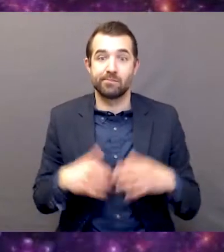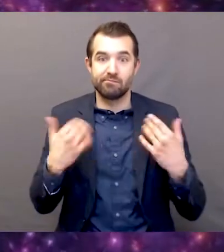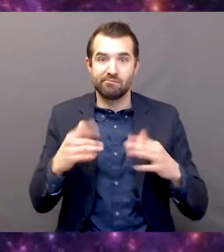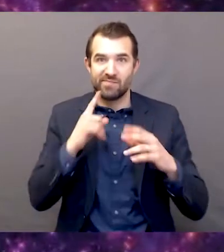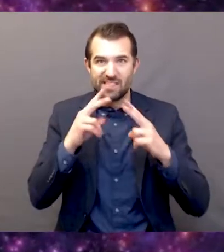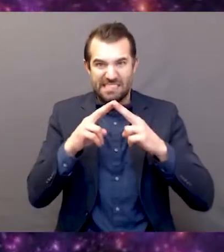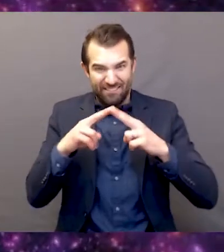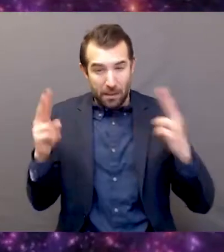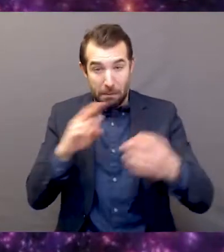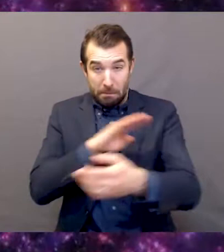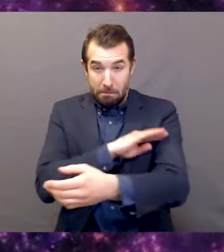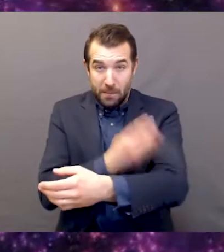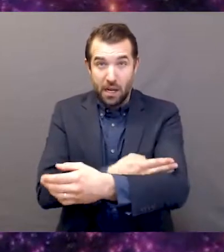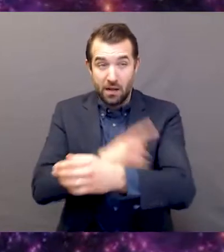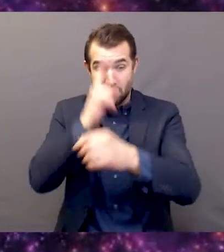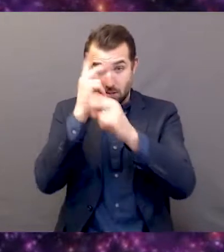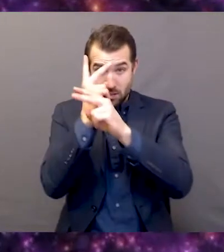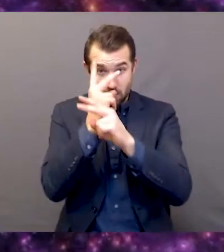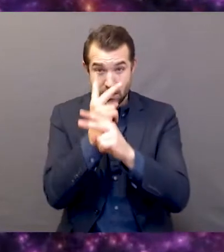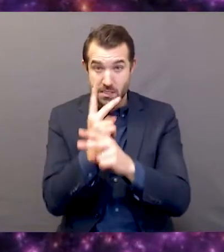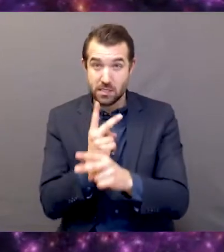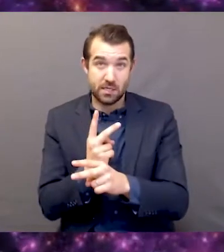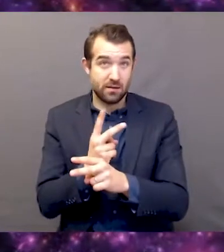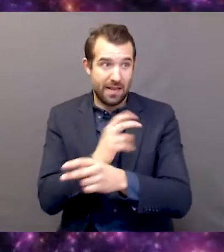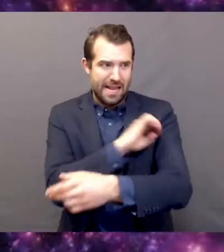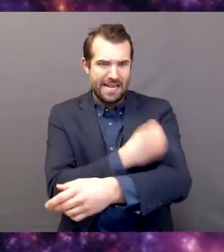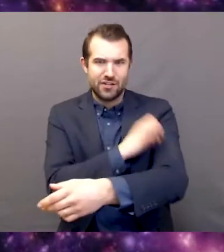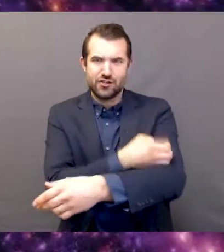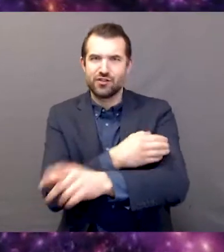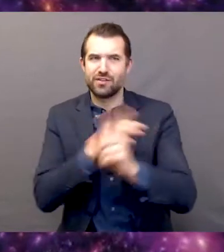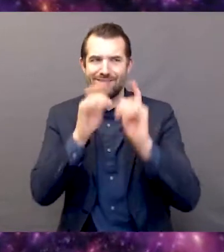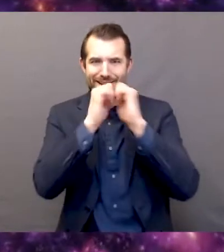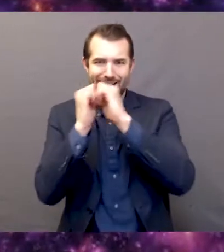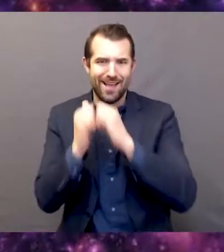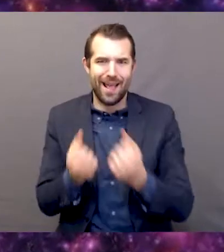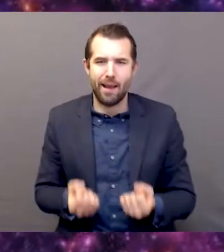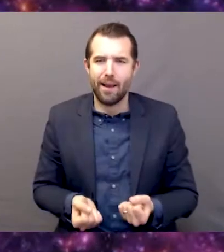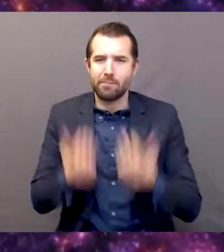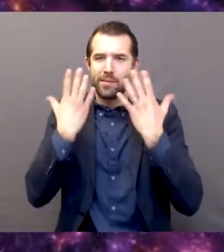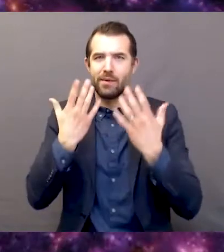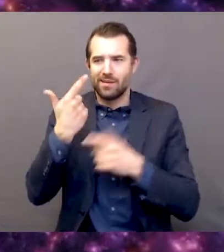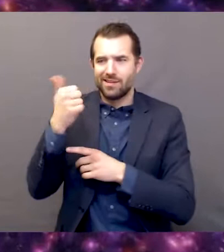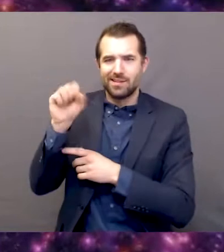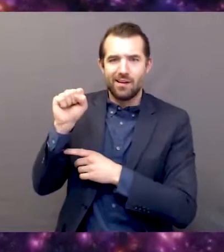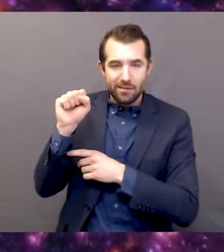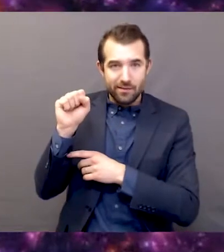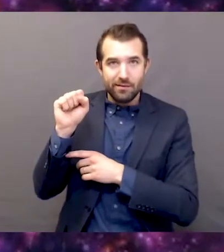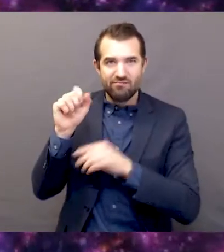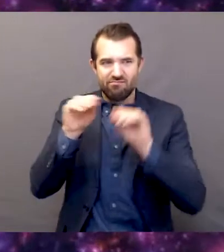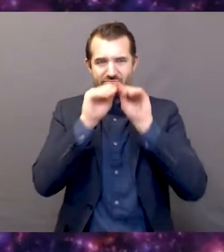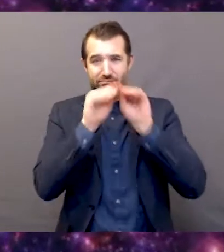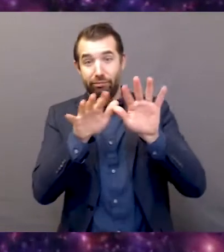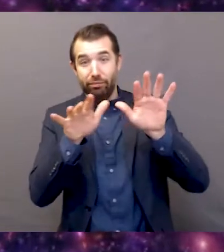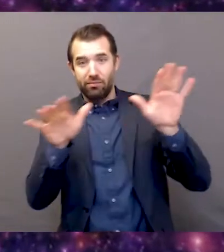are incredibly powerful. You can figure out the energy from these outbursts from the volume of gas, of X-ray gas that's